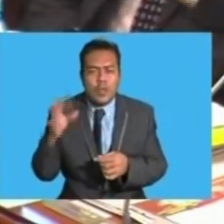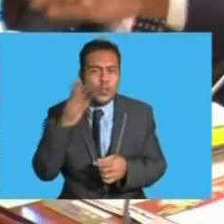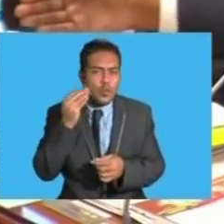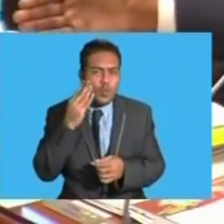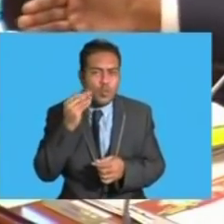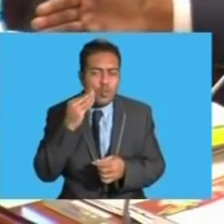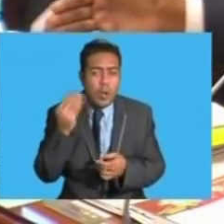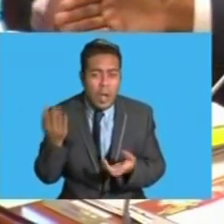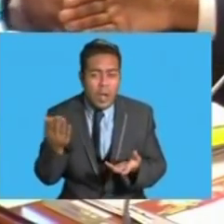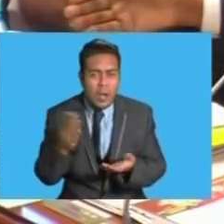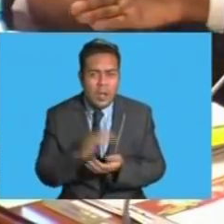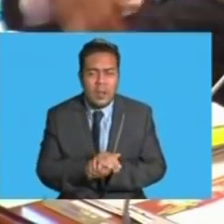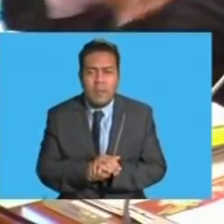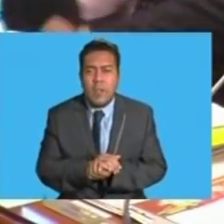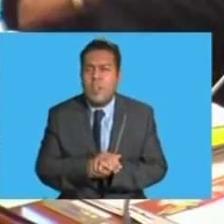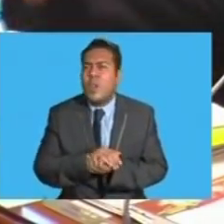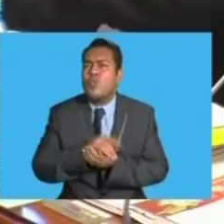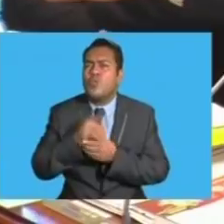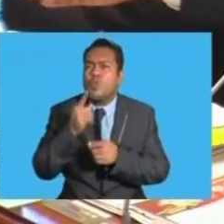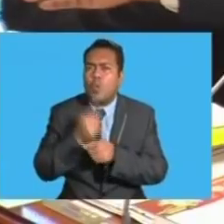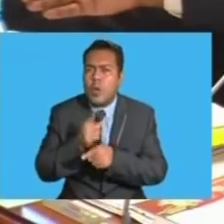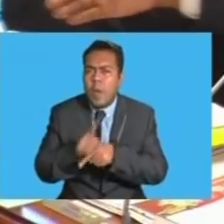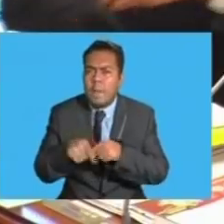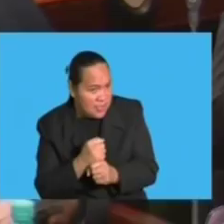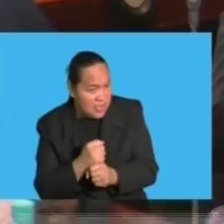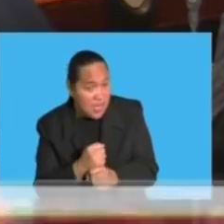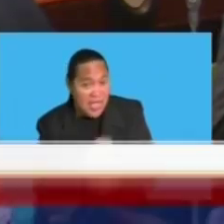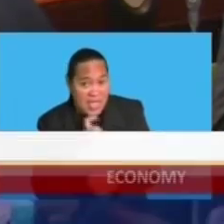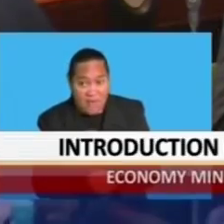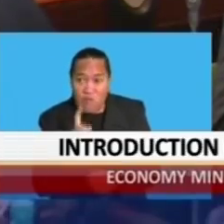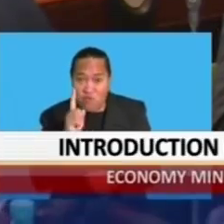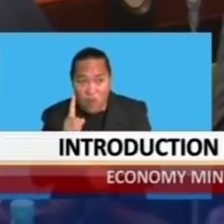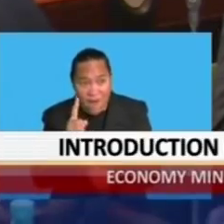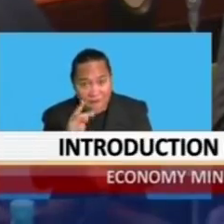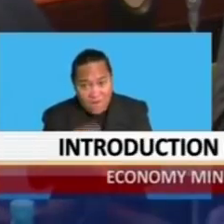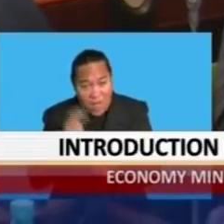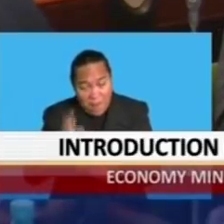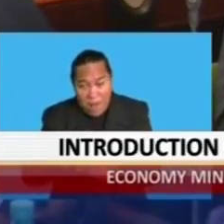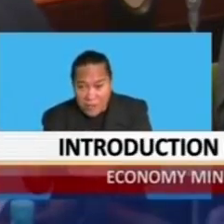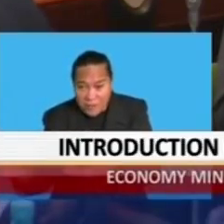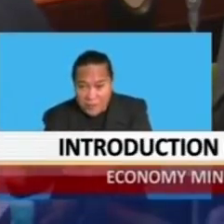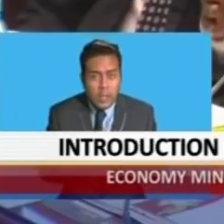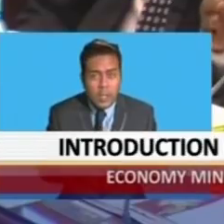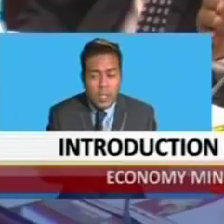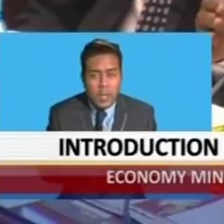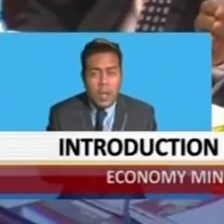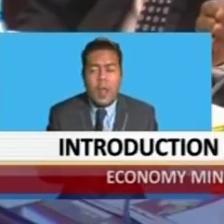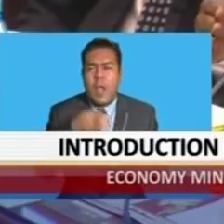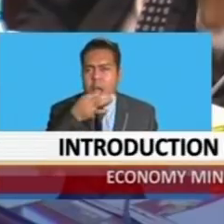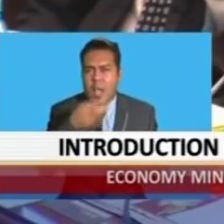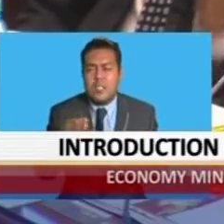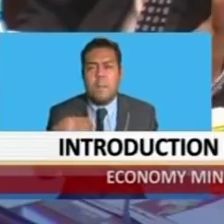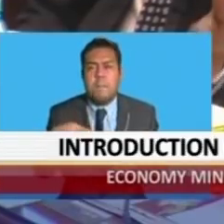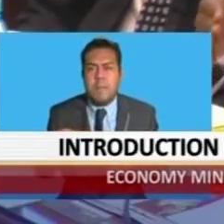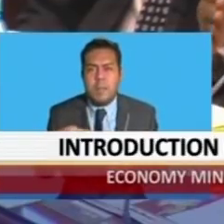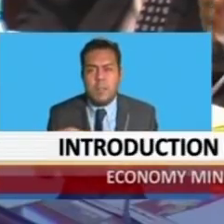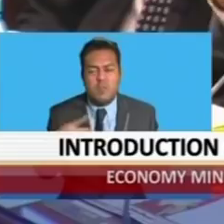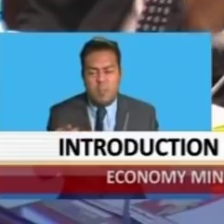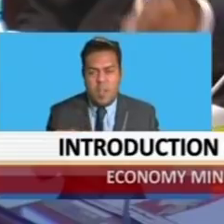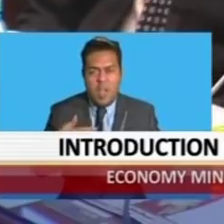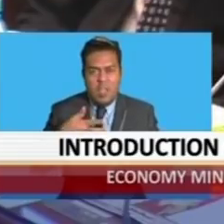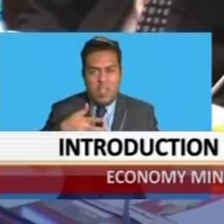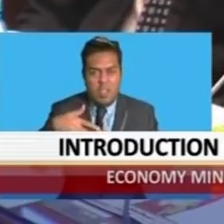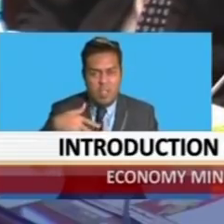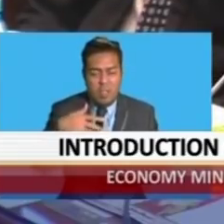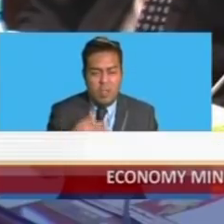they're talking about, why it should be done this way. The Economy Minister, lashing out at Prasad, says to debate on facts